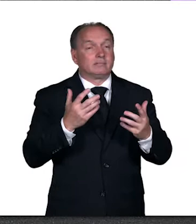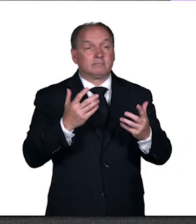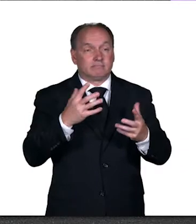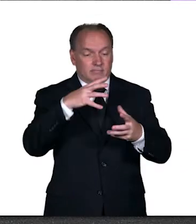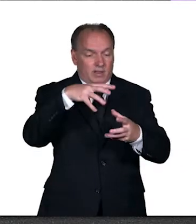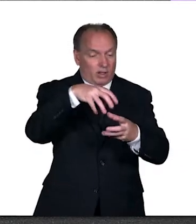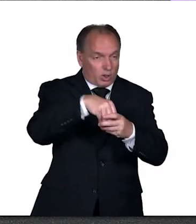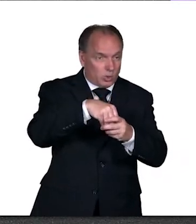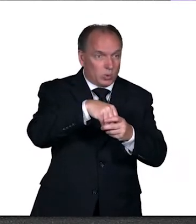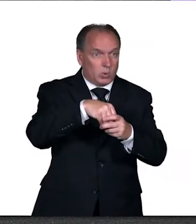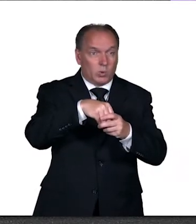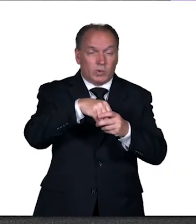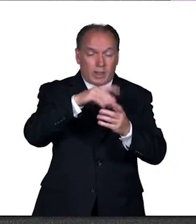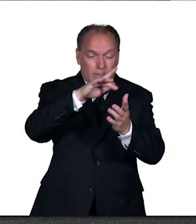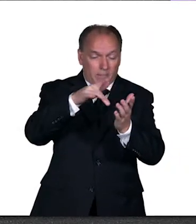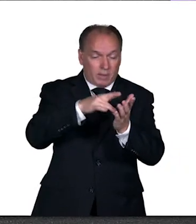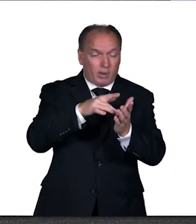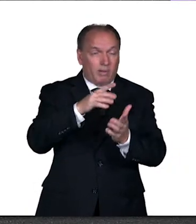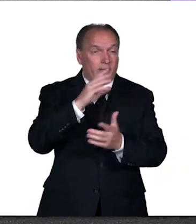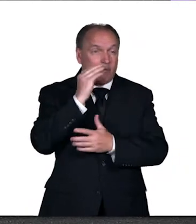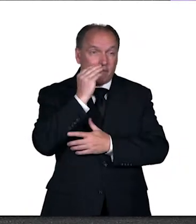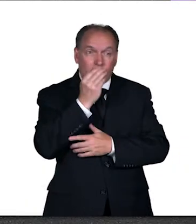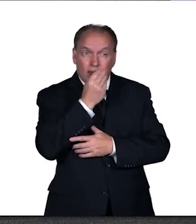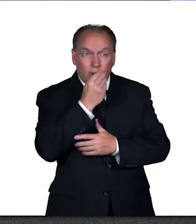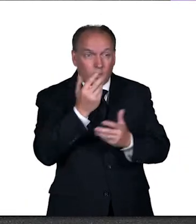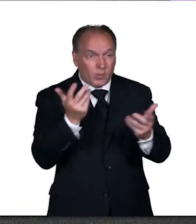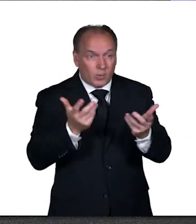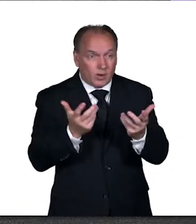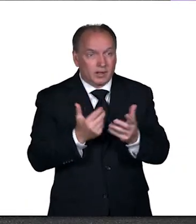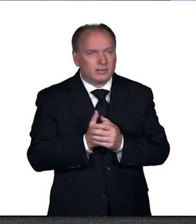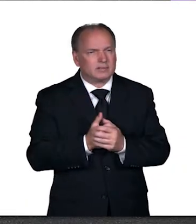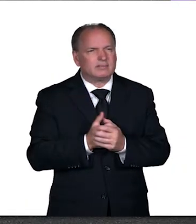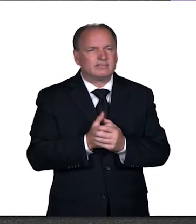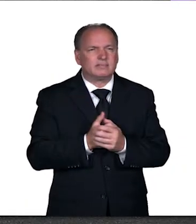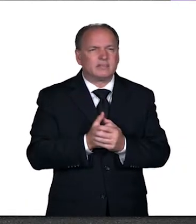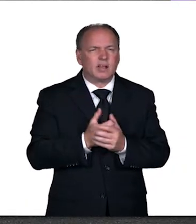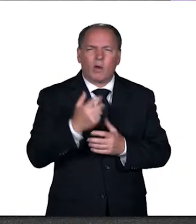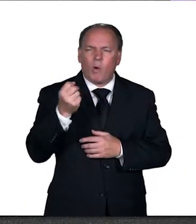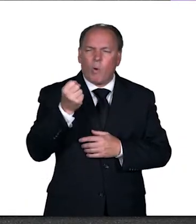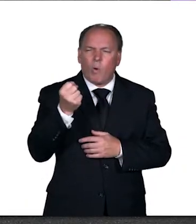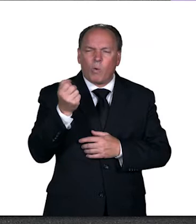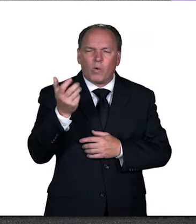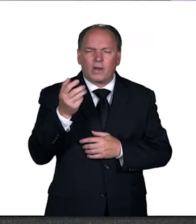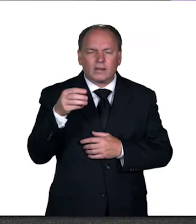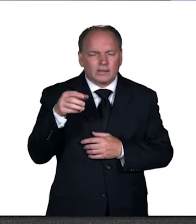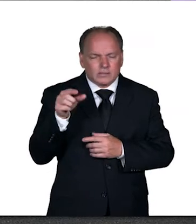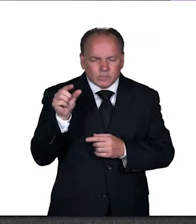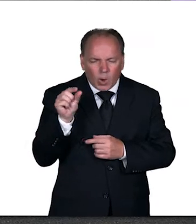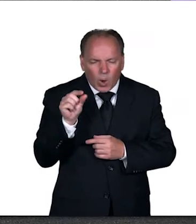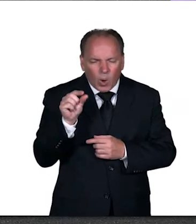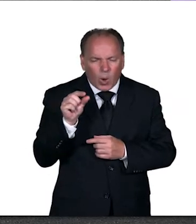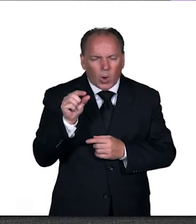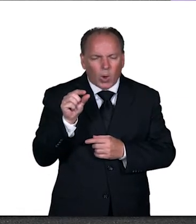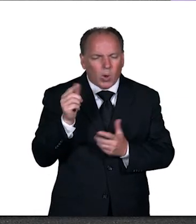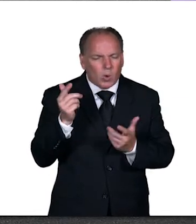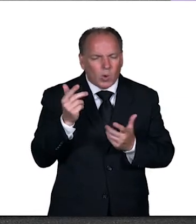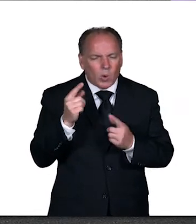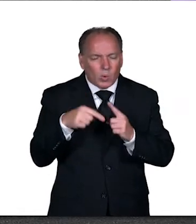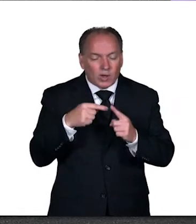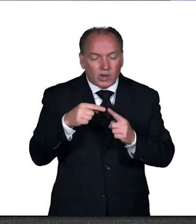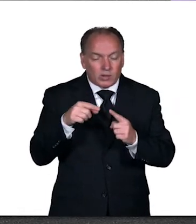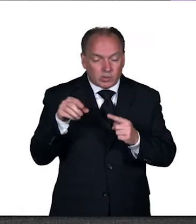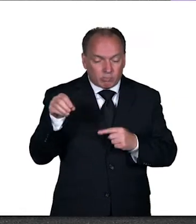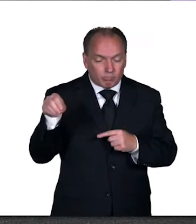goes in the middle of our flower? What does the flower hold? Those little tiny things that when